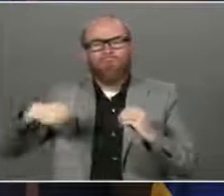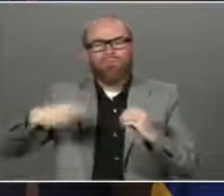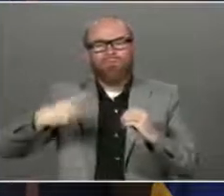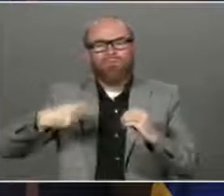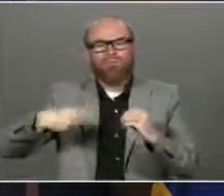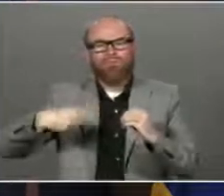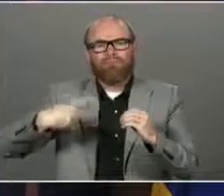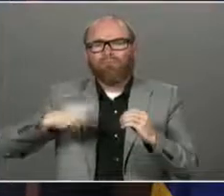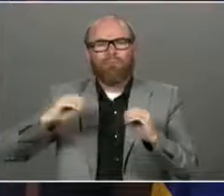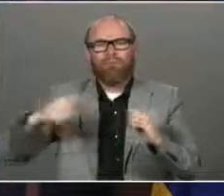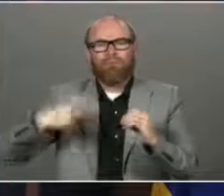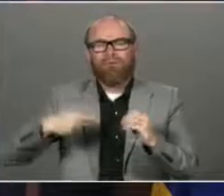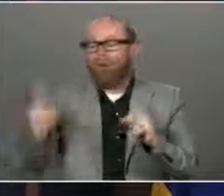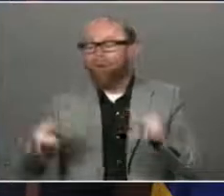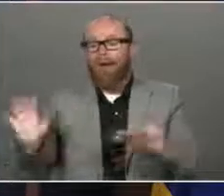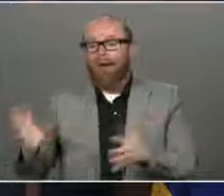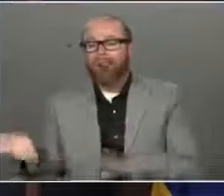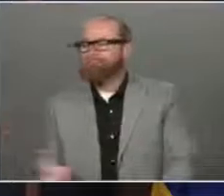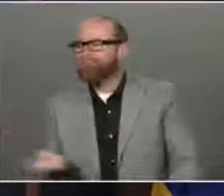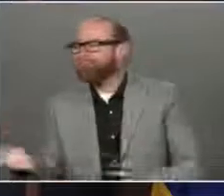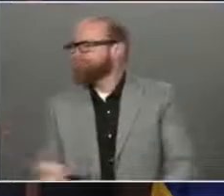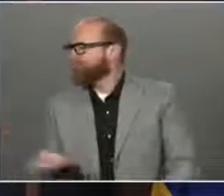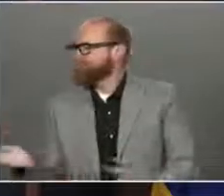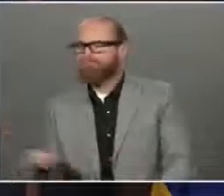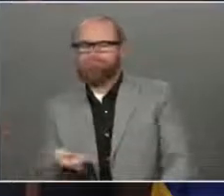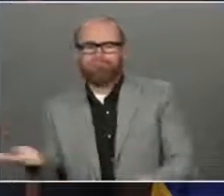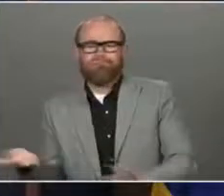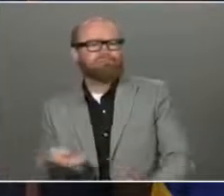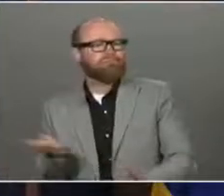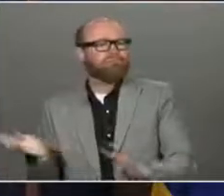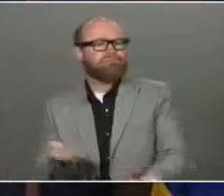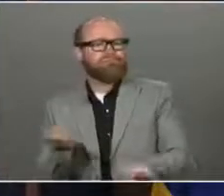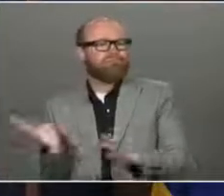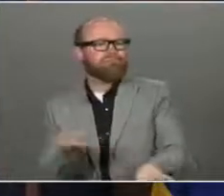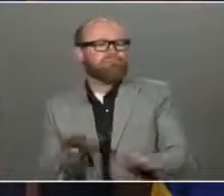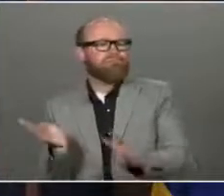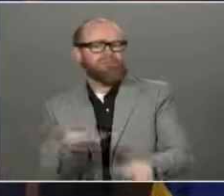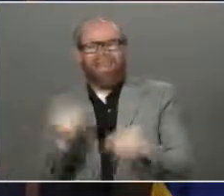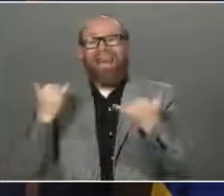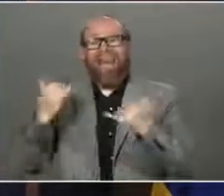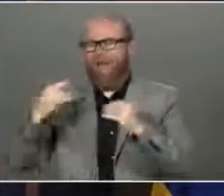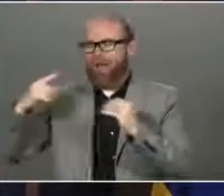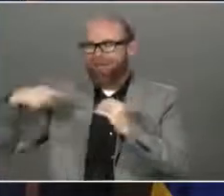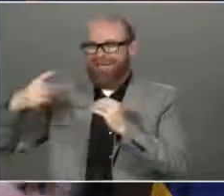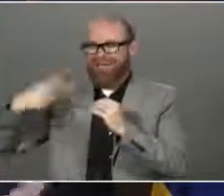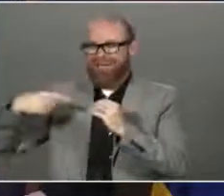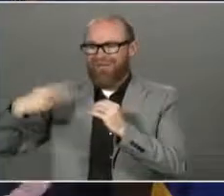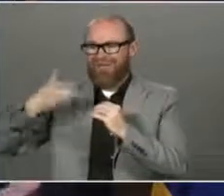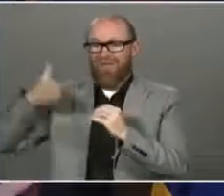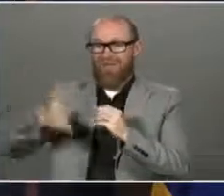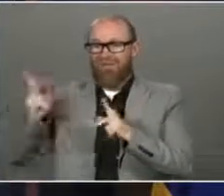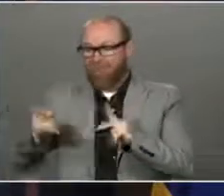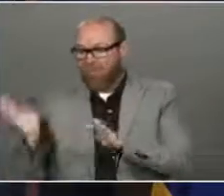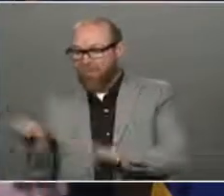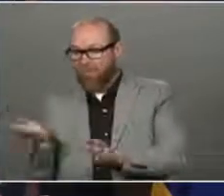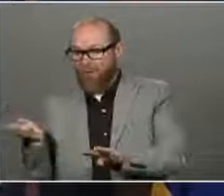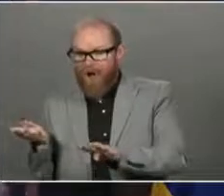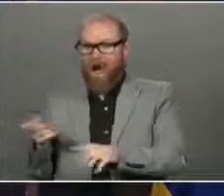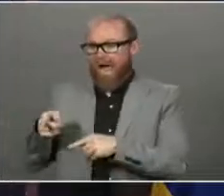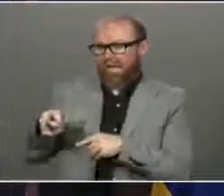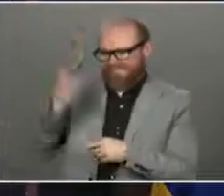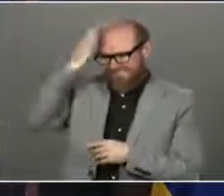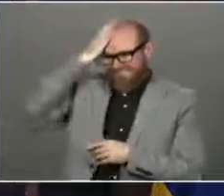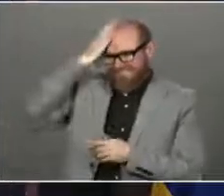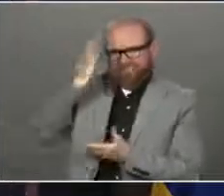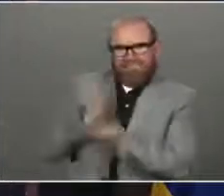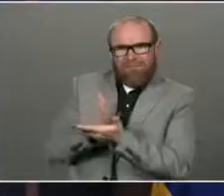putting a meter outside, so people know, they can see how much water they're using, and it surprises them sometimes, so they don't leave the hose on as long, just things like